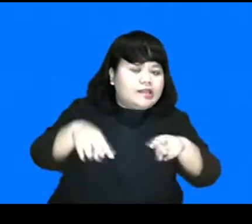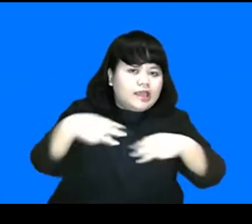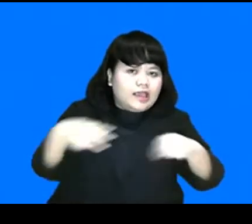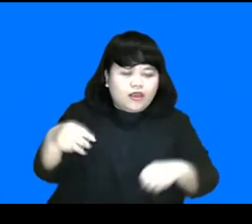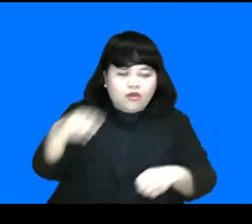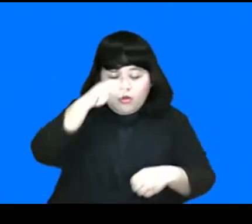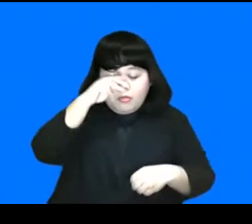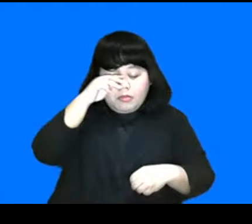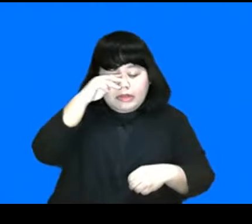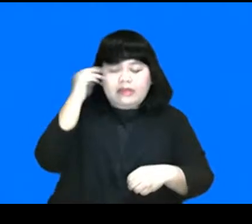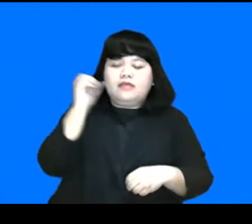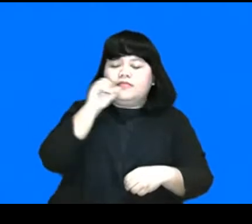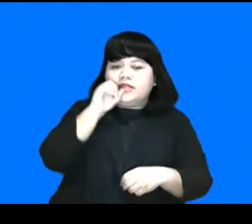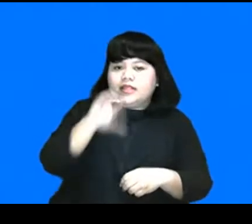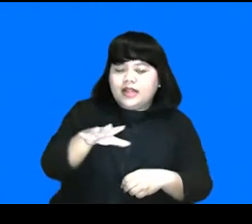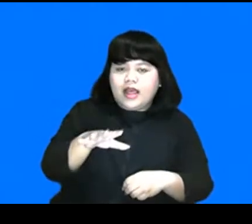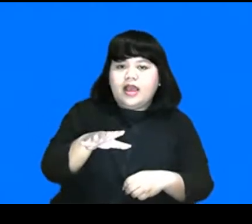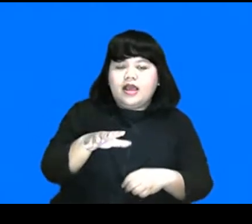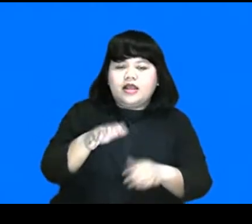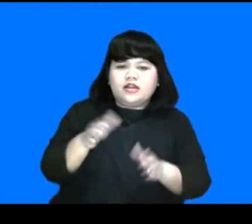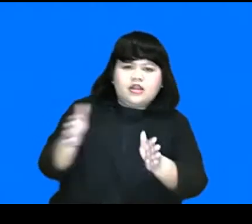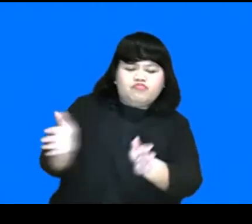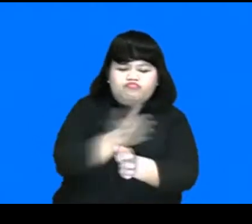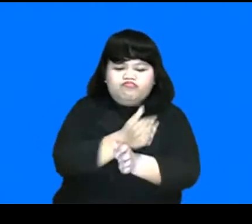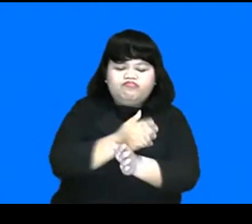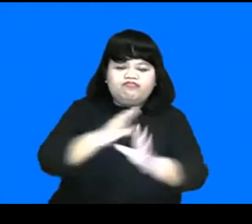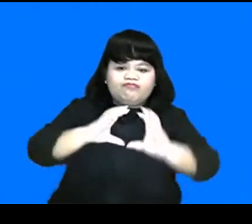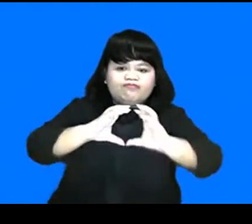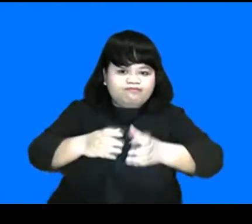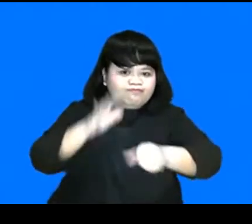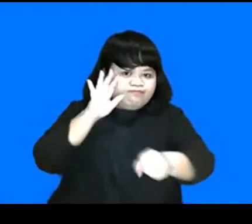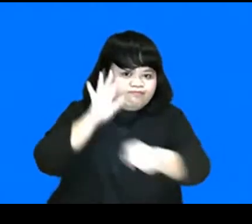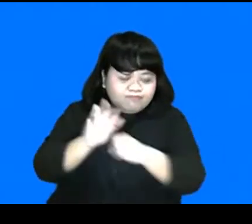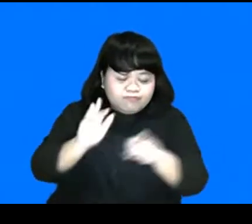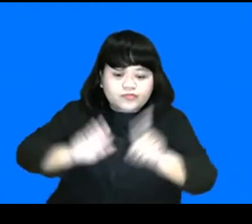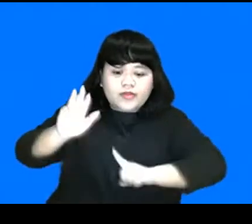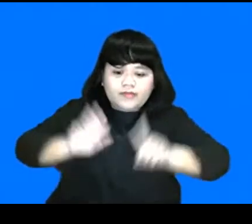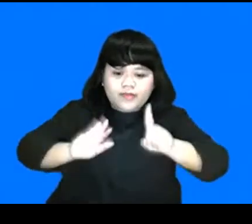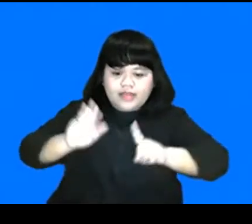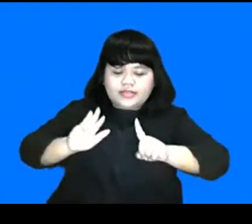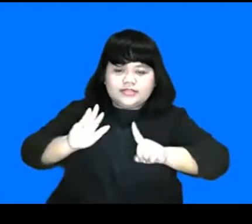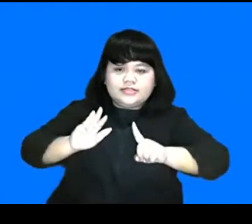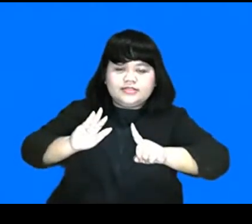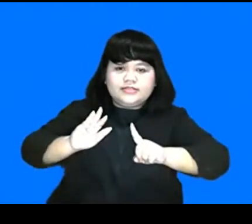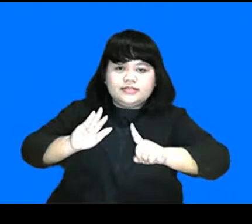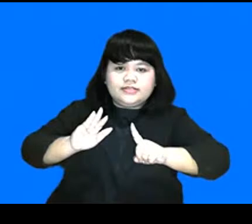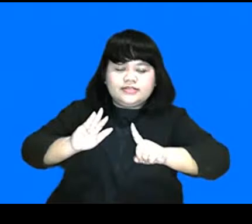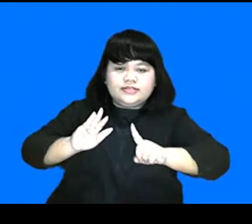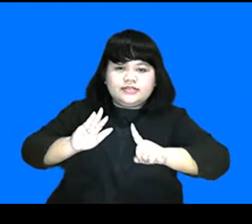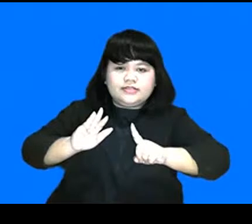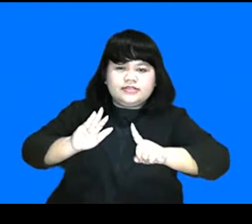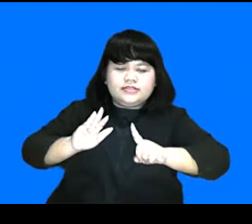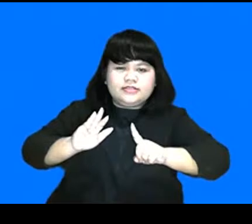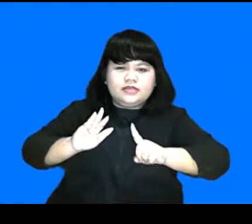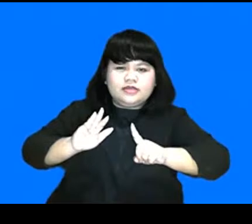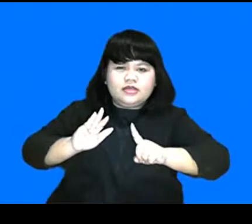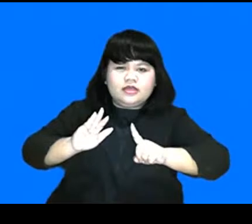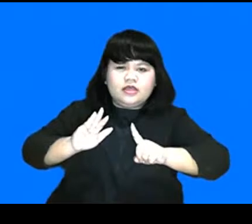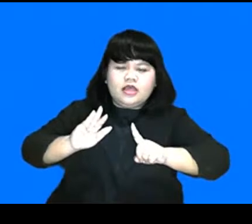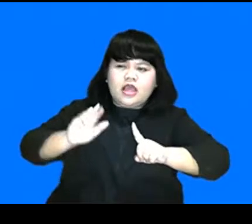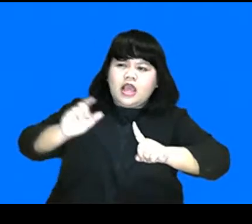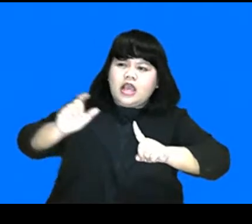of the pandemic, the world's 10 richest men have doubled their fortune, while a new billionaire has emerged